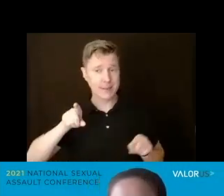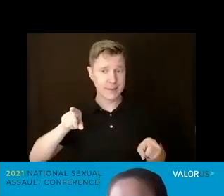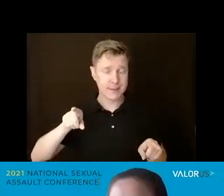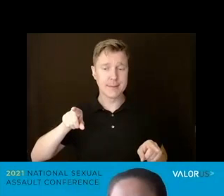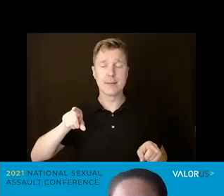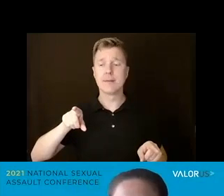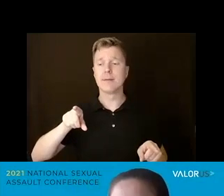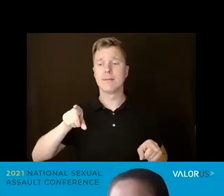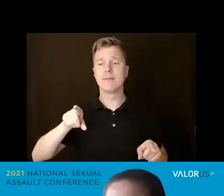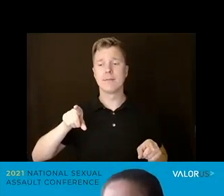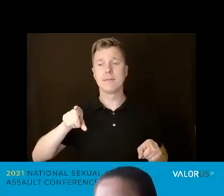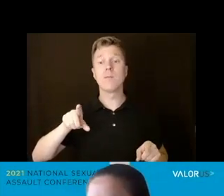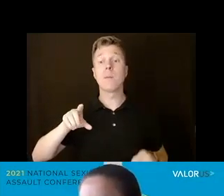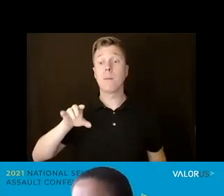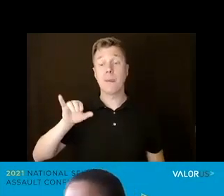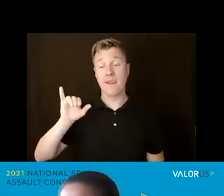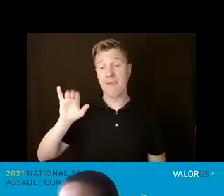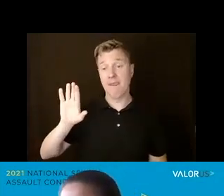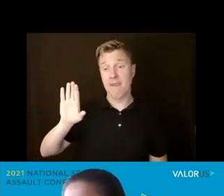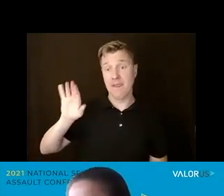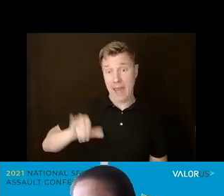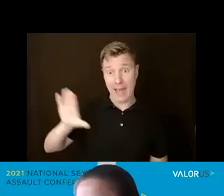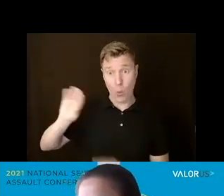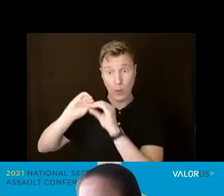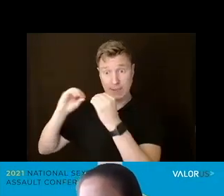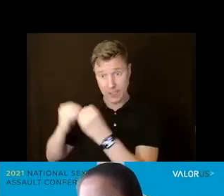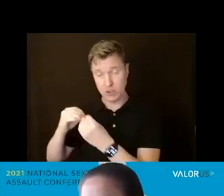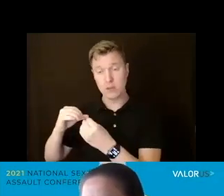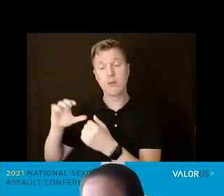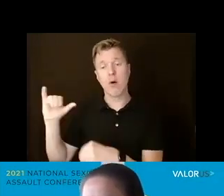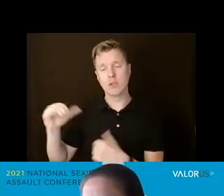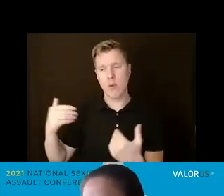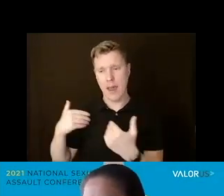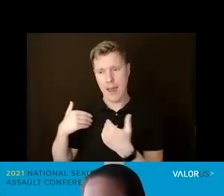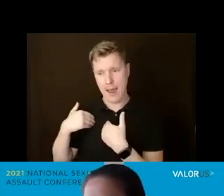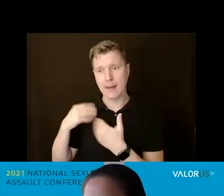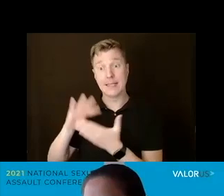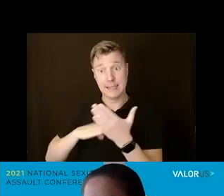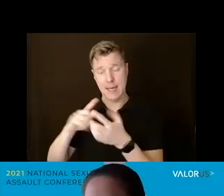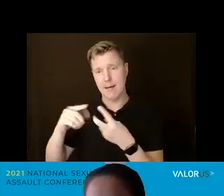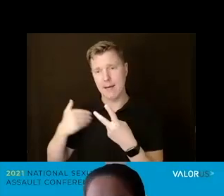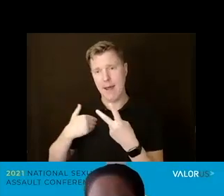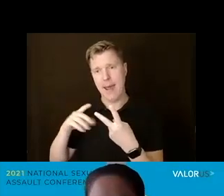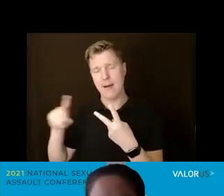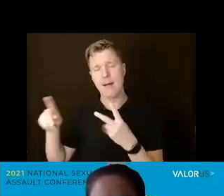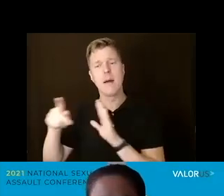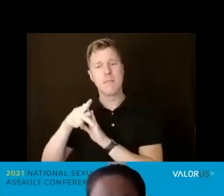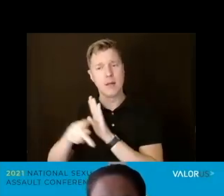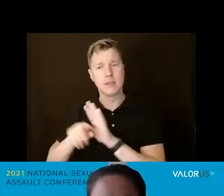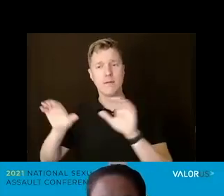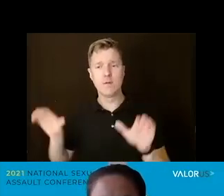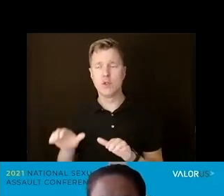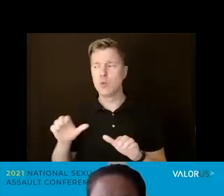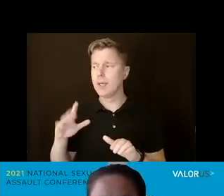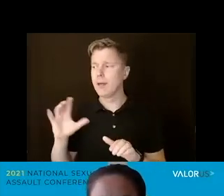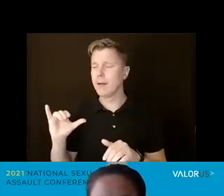know, that organization also had the policy of doing a